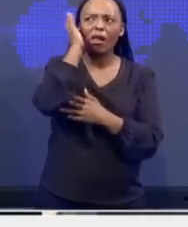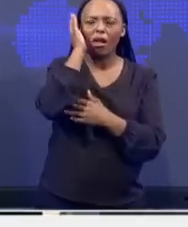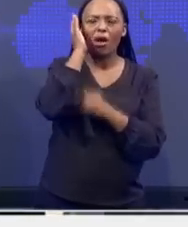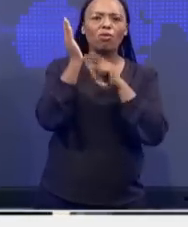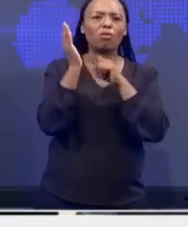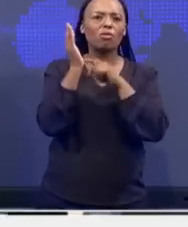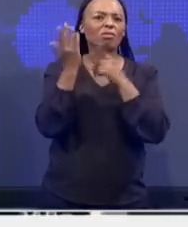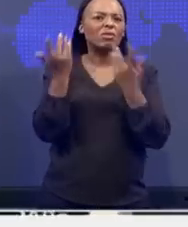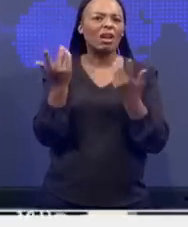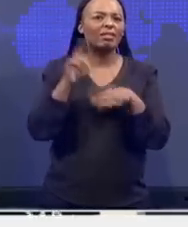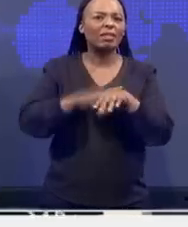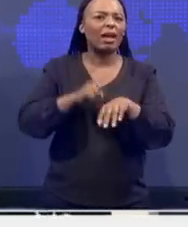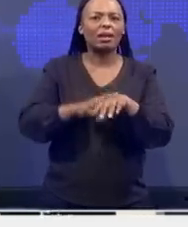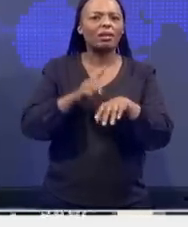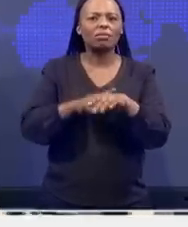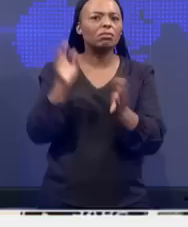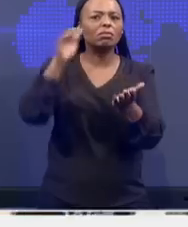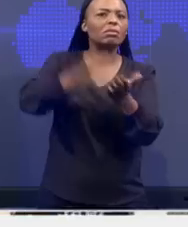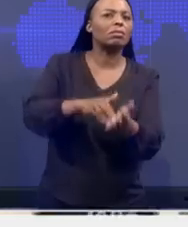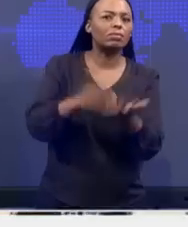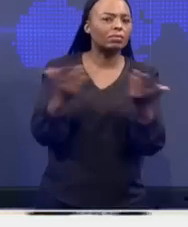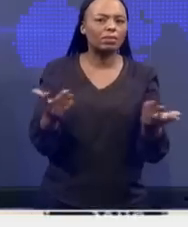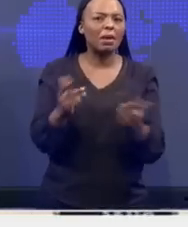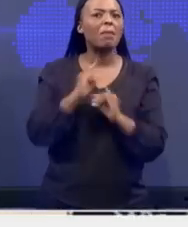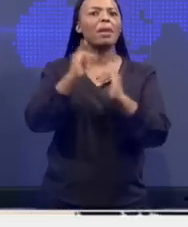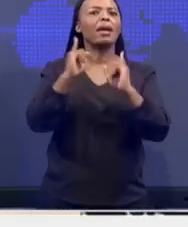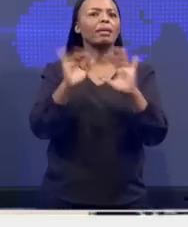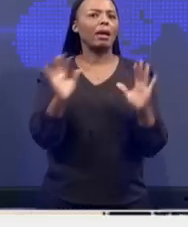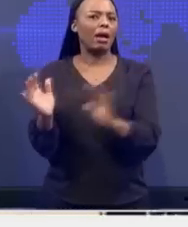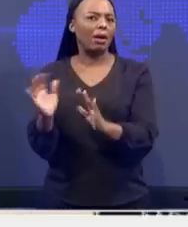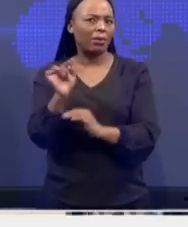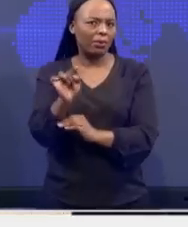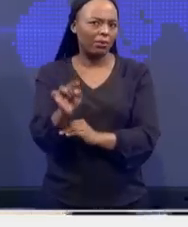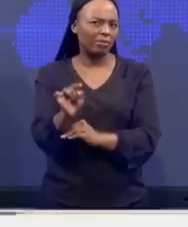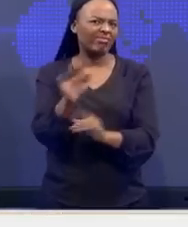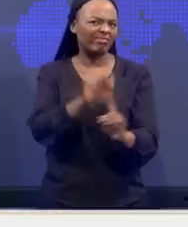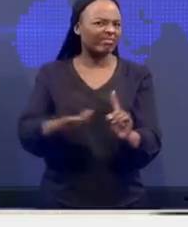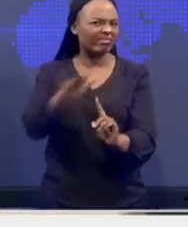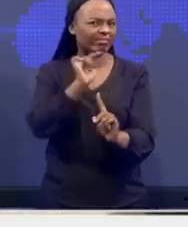the time log when you arrived here, and how bad was the situation? And